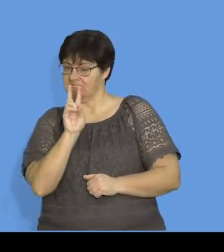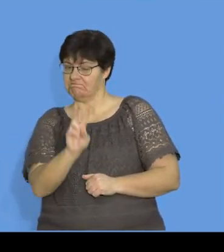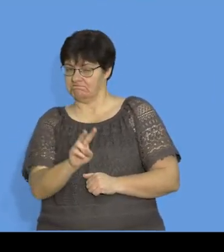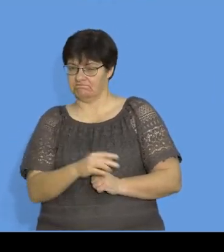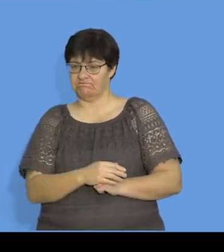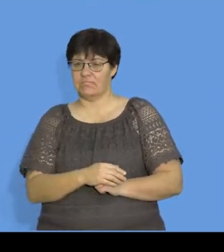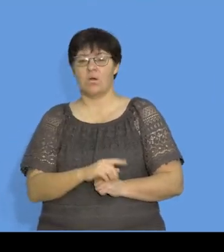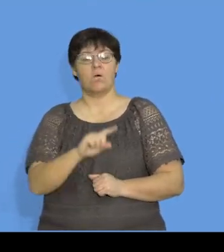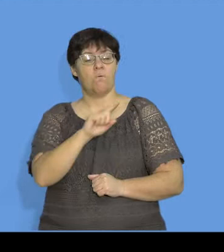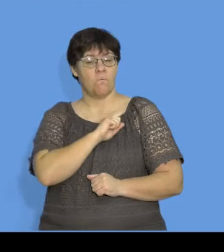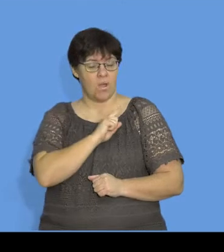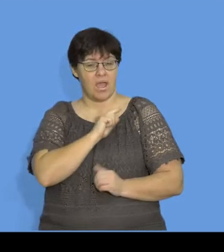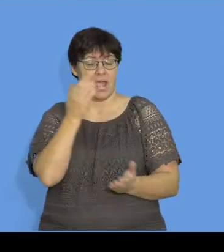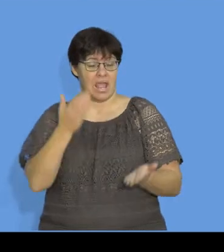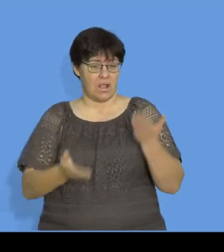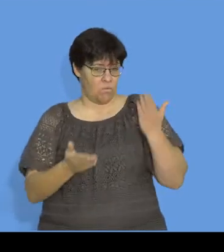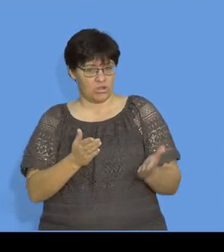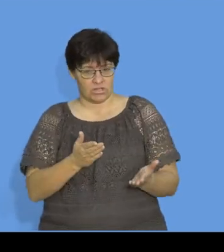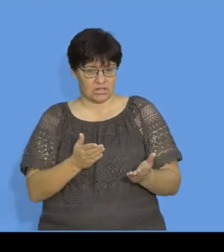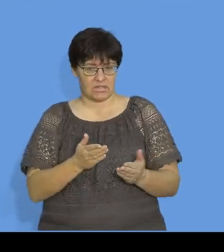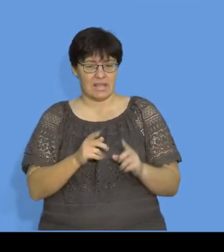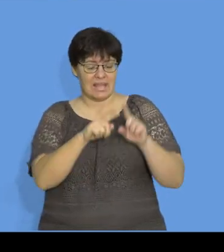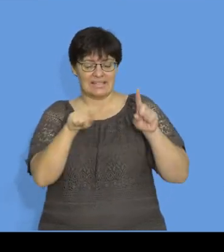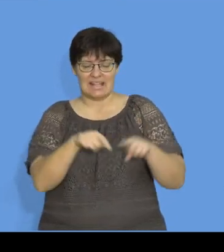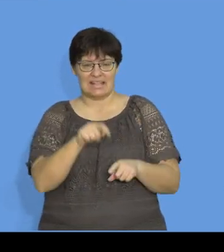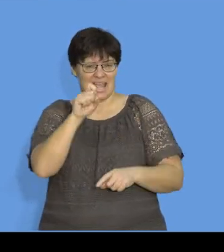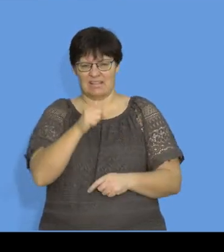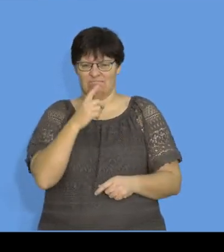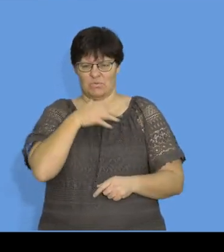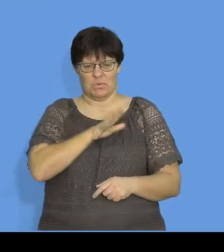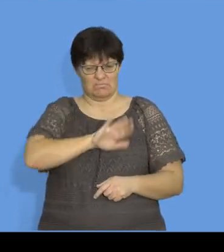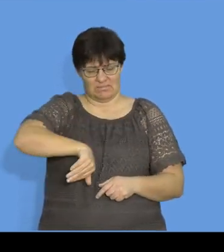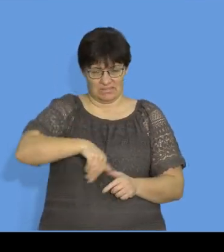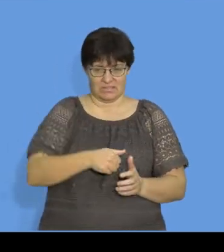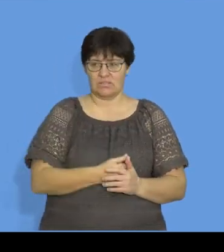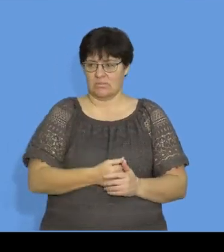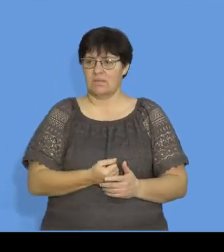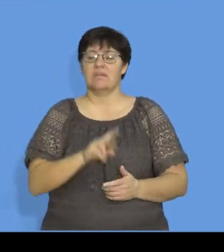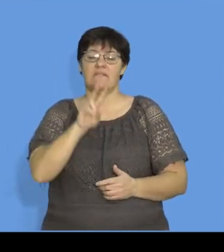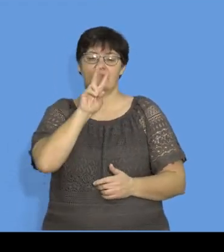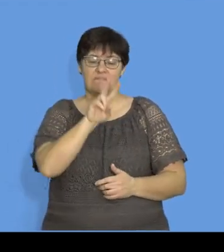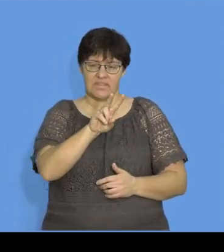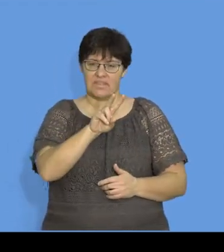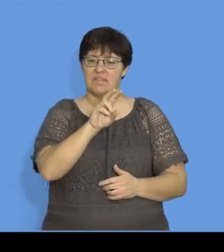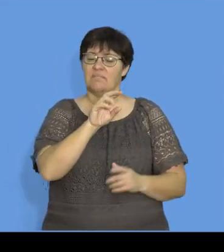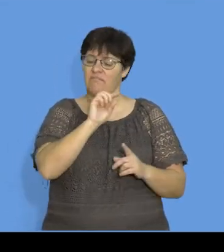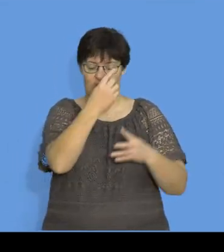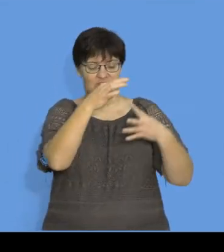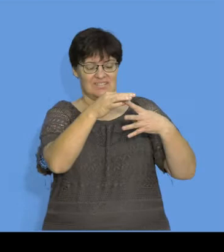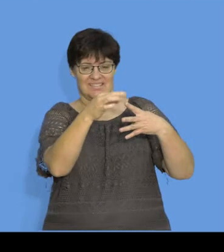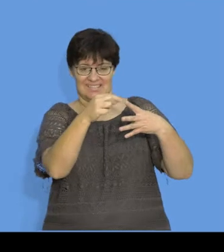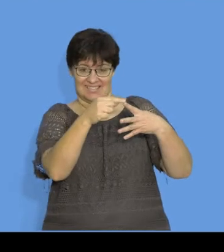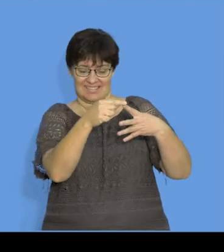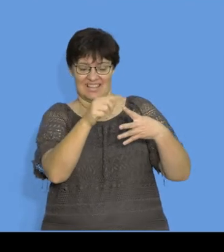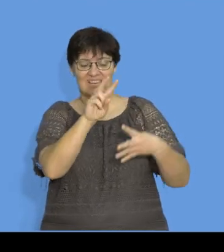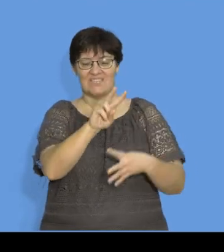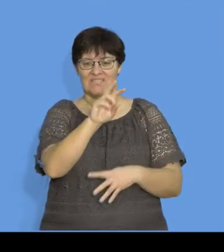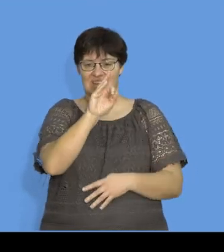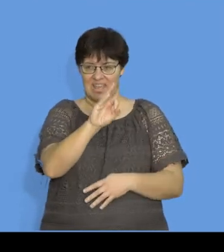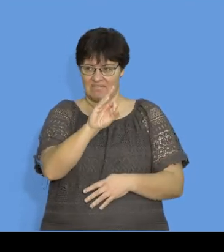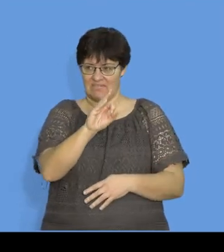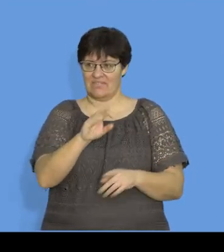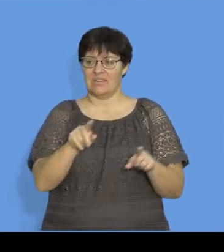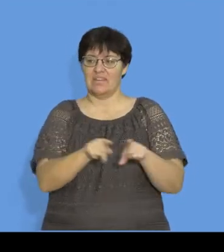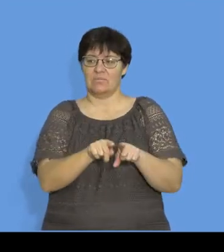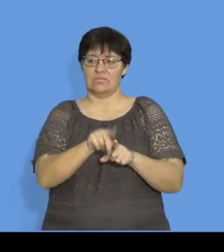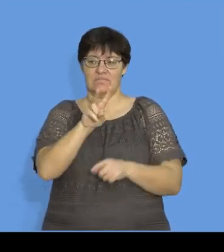there, because I want an equation that doesn't have delta X in it, it's going to be the first equation, which